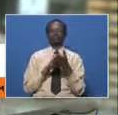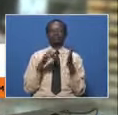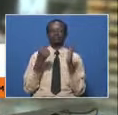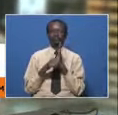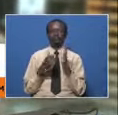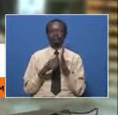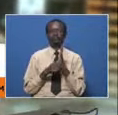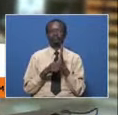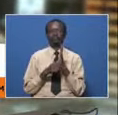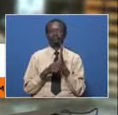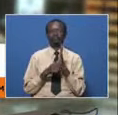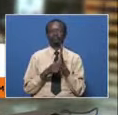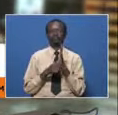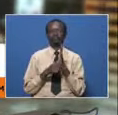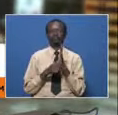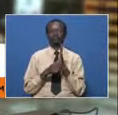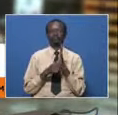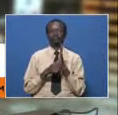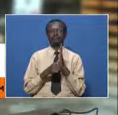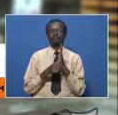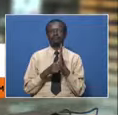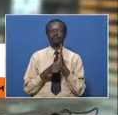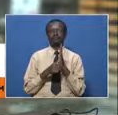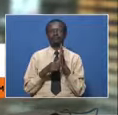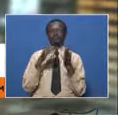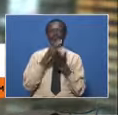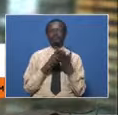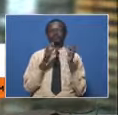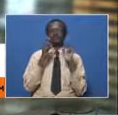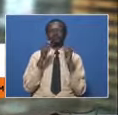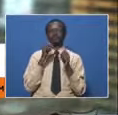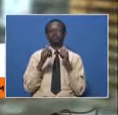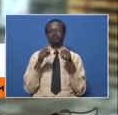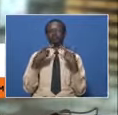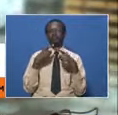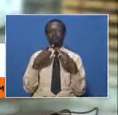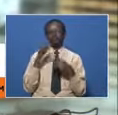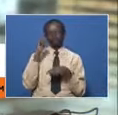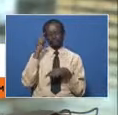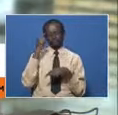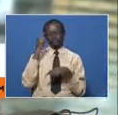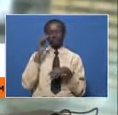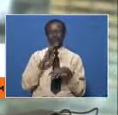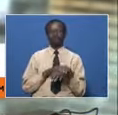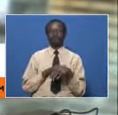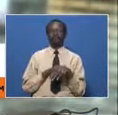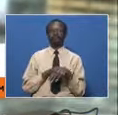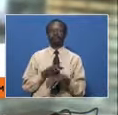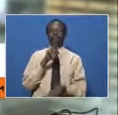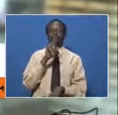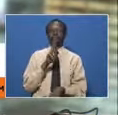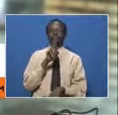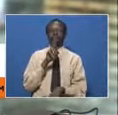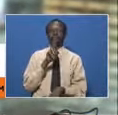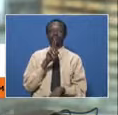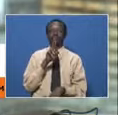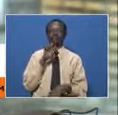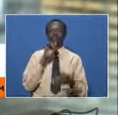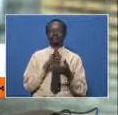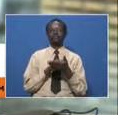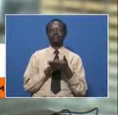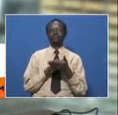that is definitely going to... The assumption some people are making right now around Uhuru and all this young is that he already